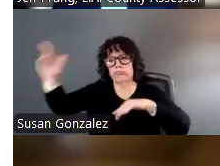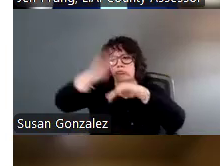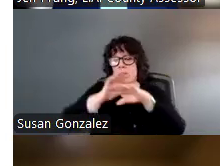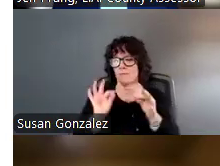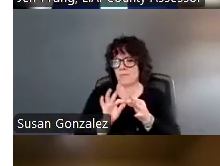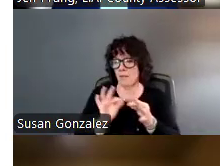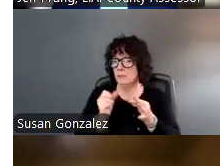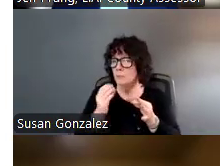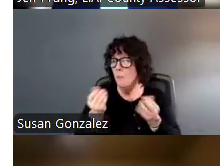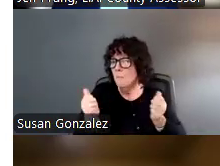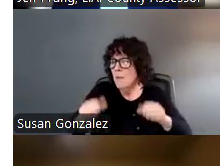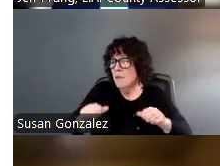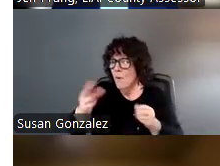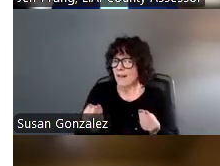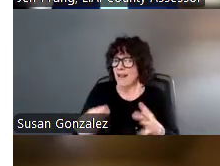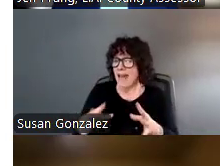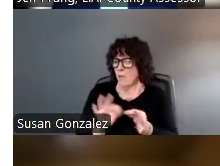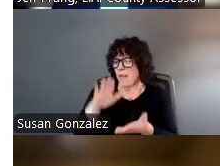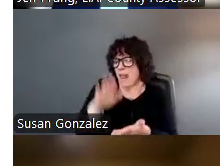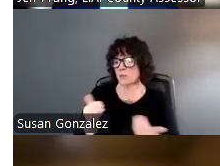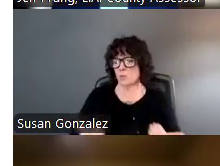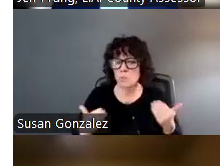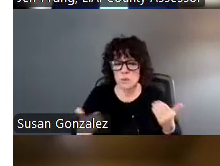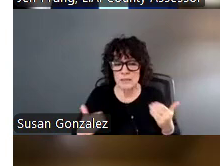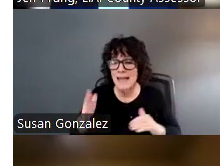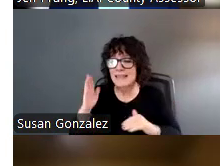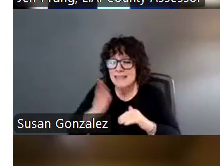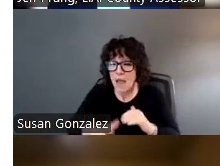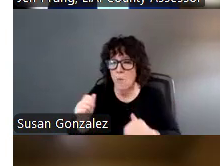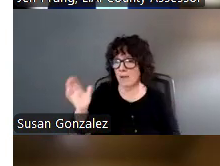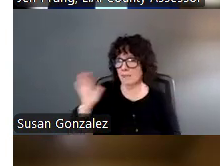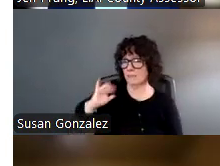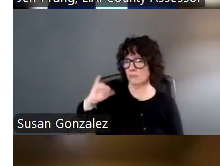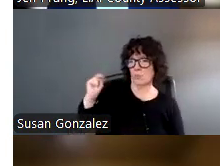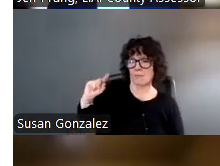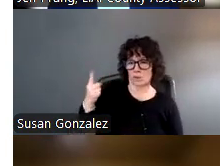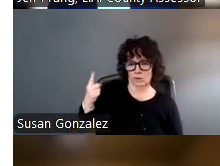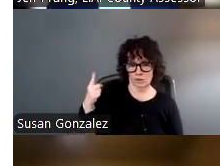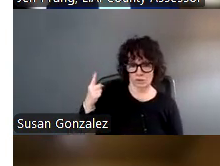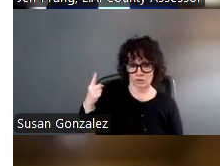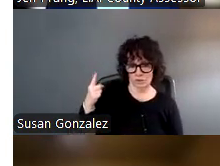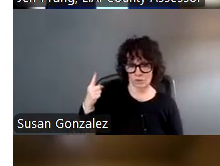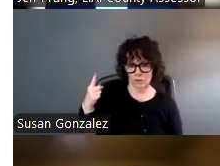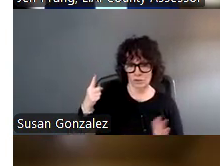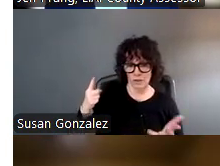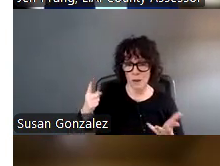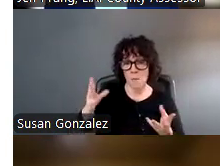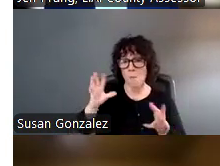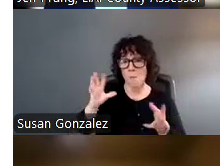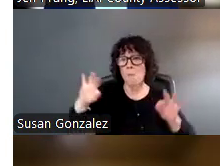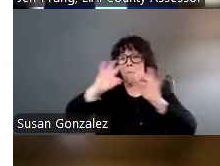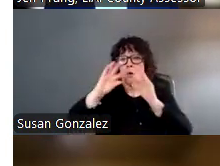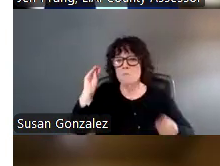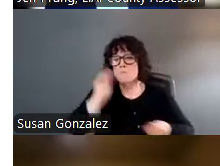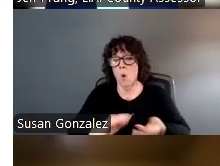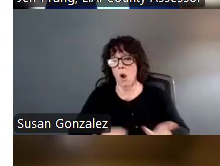property. And for a decline in value on the land, as I stated earlier, the current market value must be